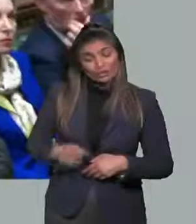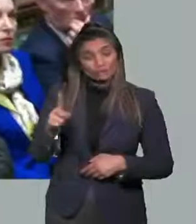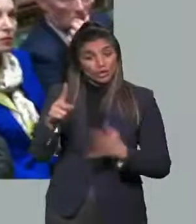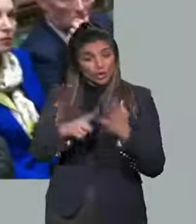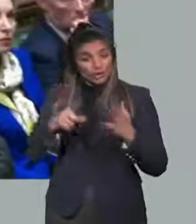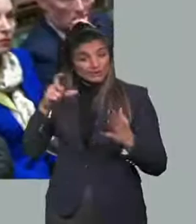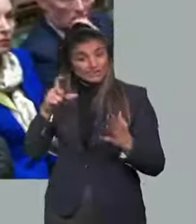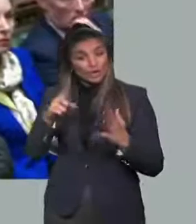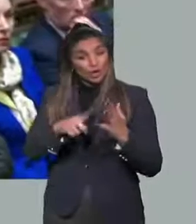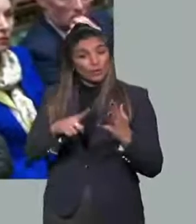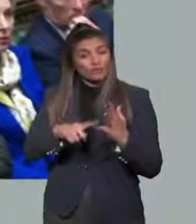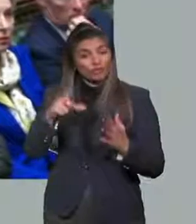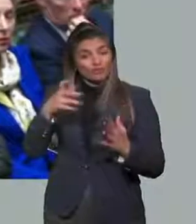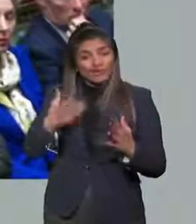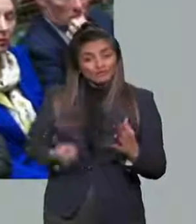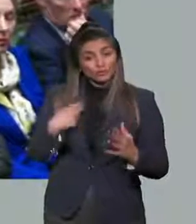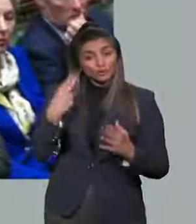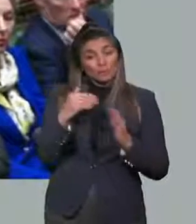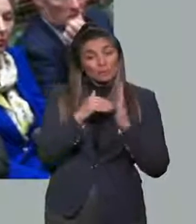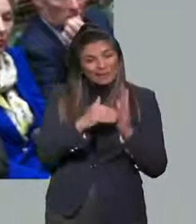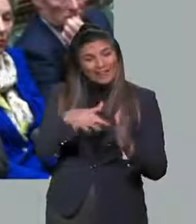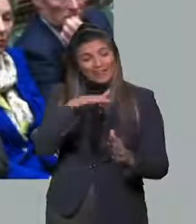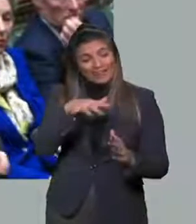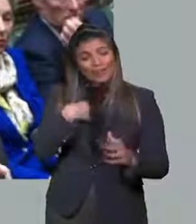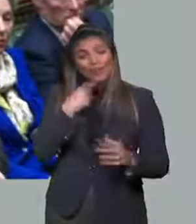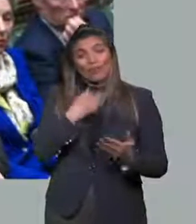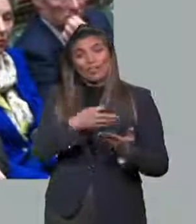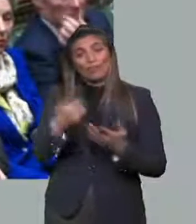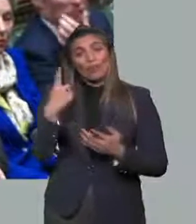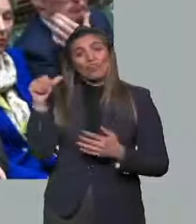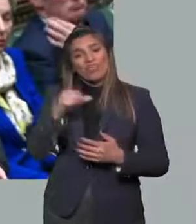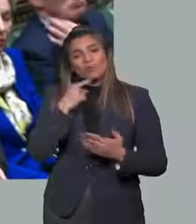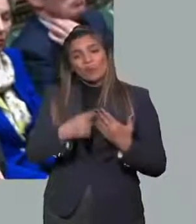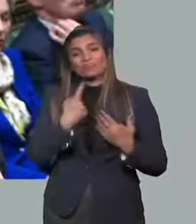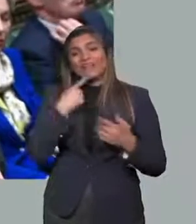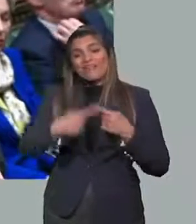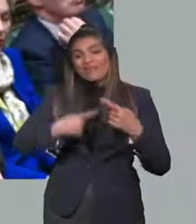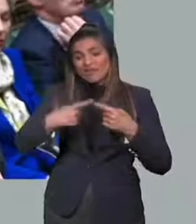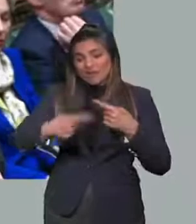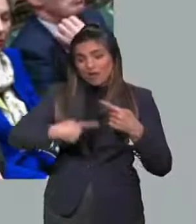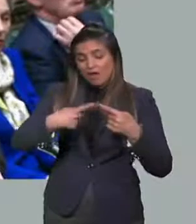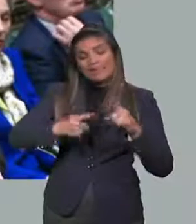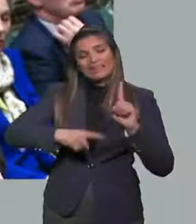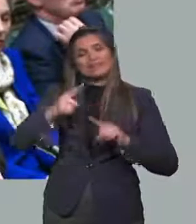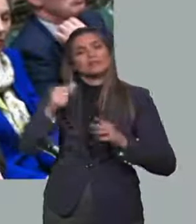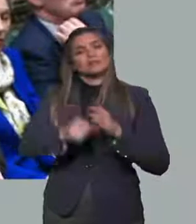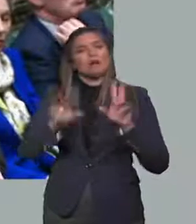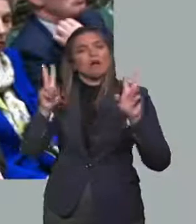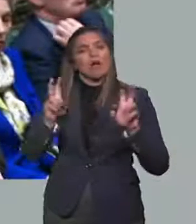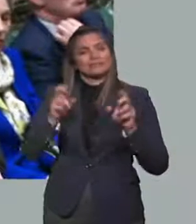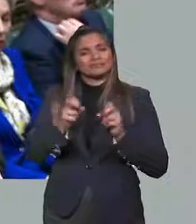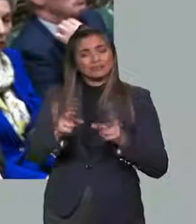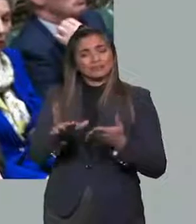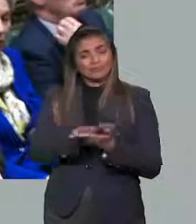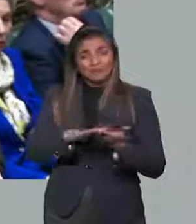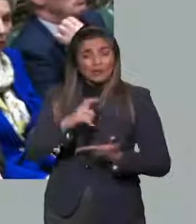we're giving nearly 2 million families an extra £1,000 a year. The Kickstart scheme, increasing the personal